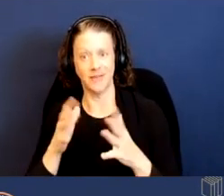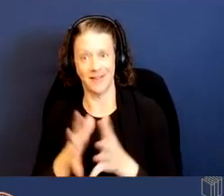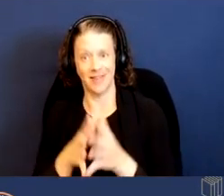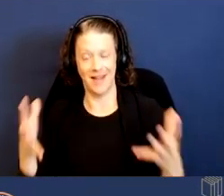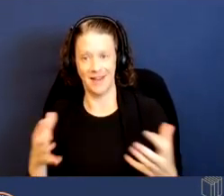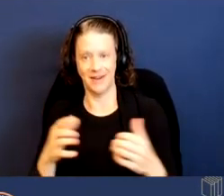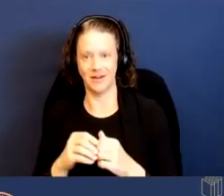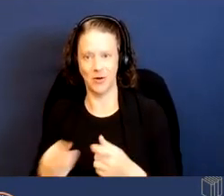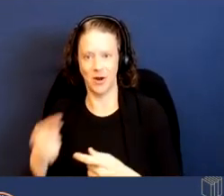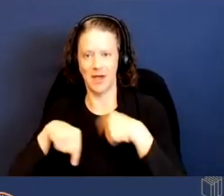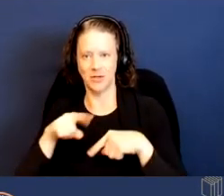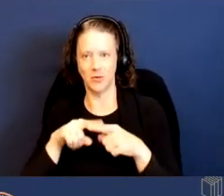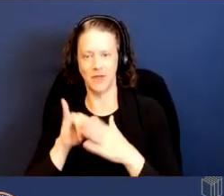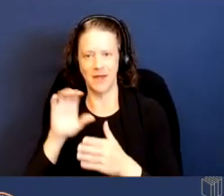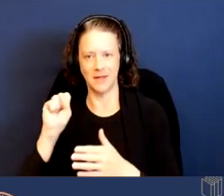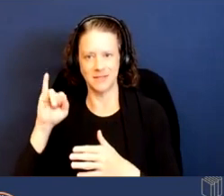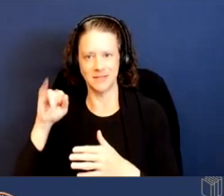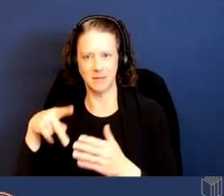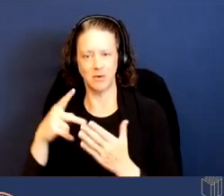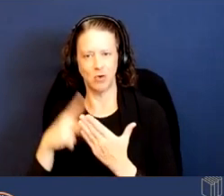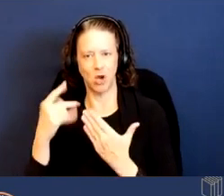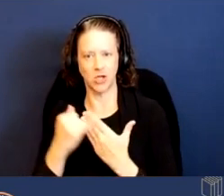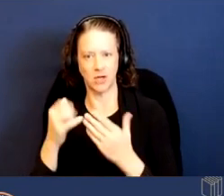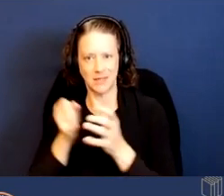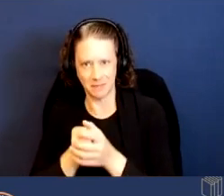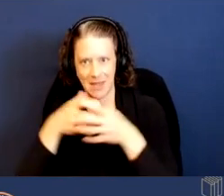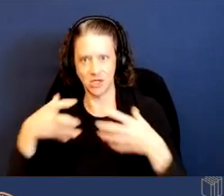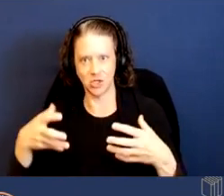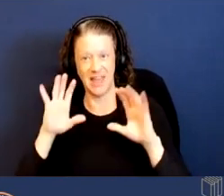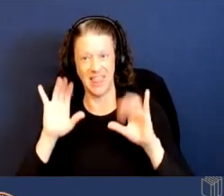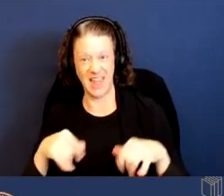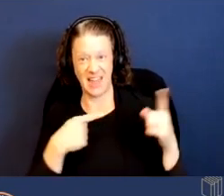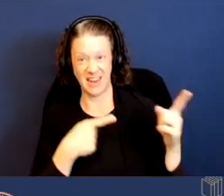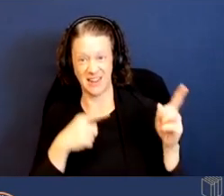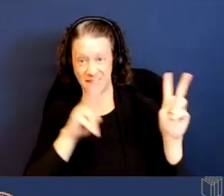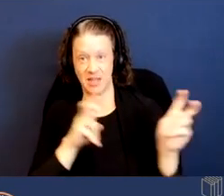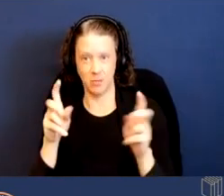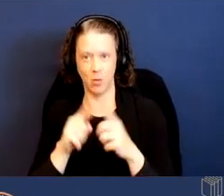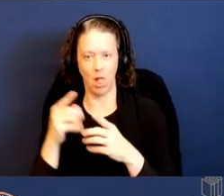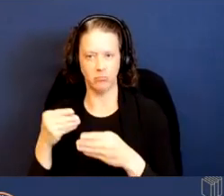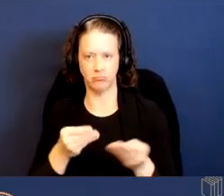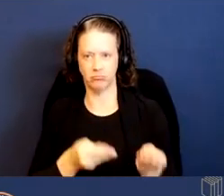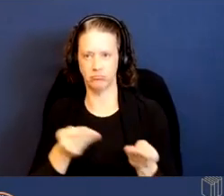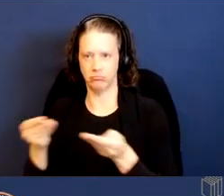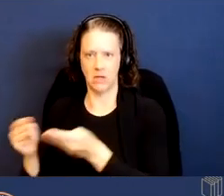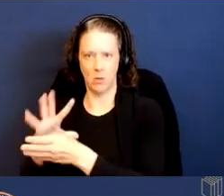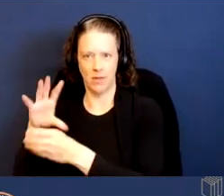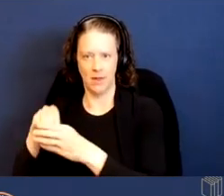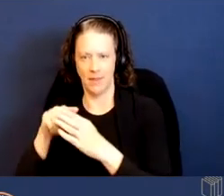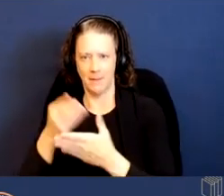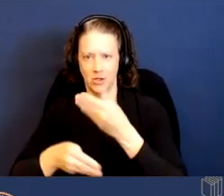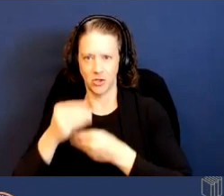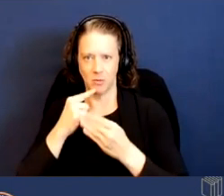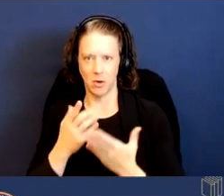practices project expansion, you're going to see this theme carry through a lot of these new budget proposals, where there really is an acknowledgement